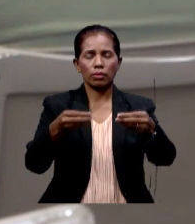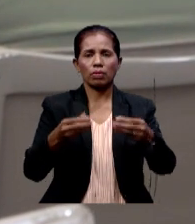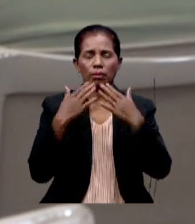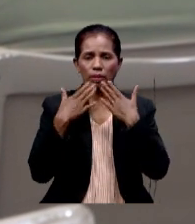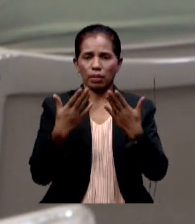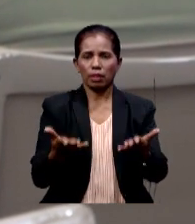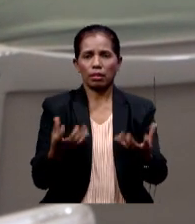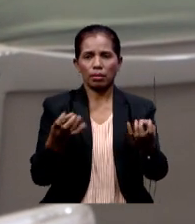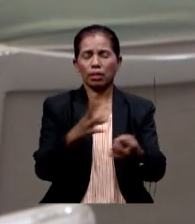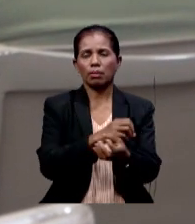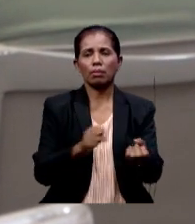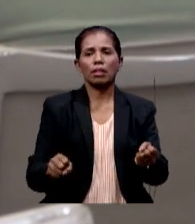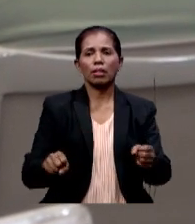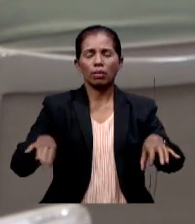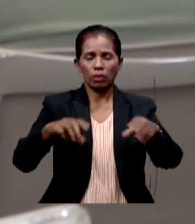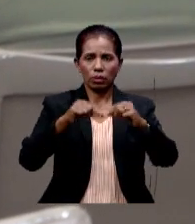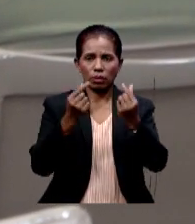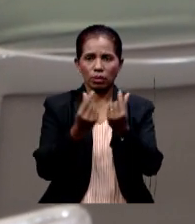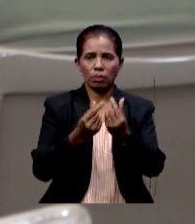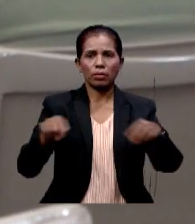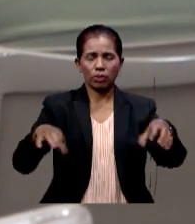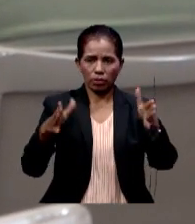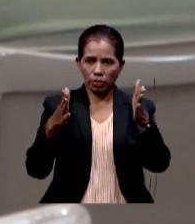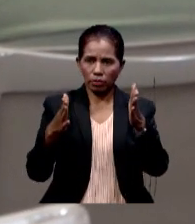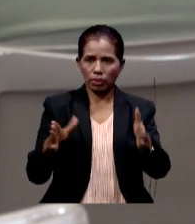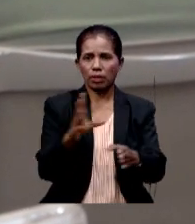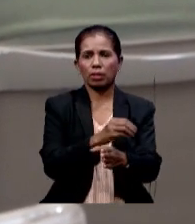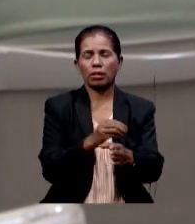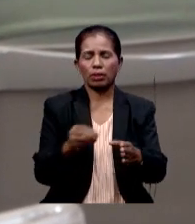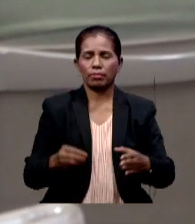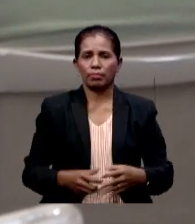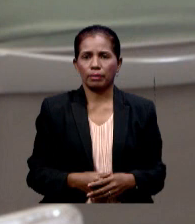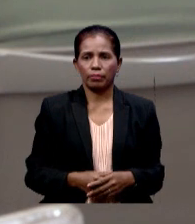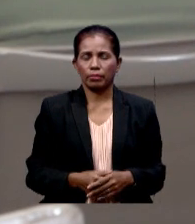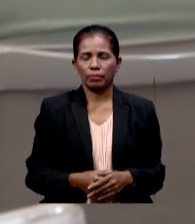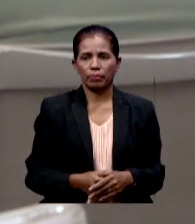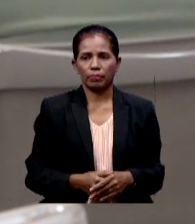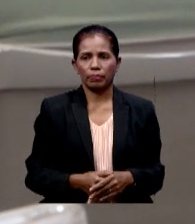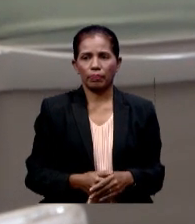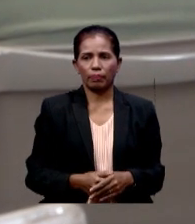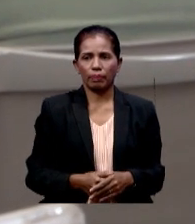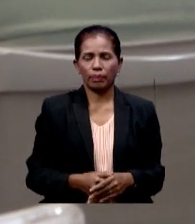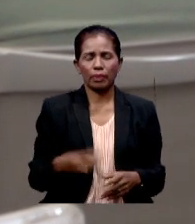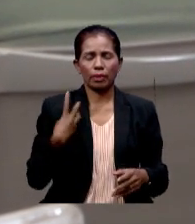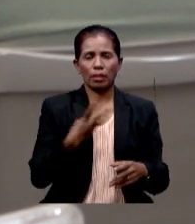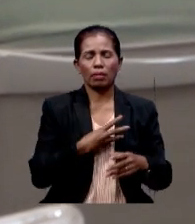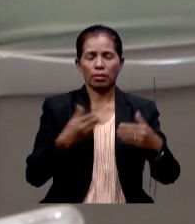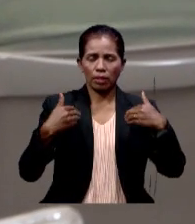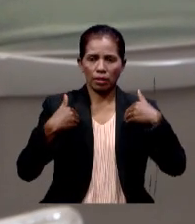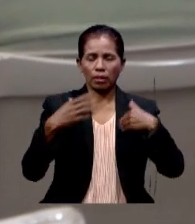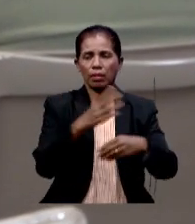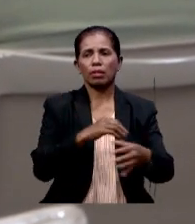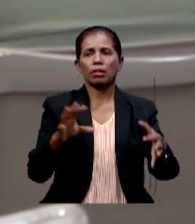relentlessly, reflecting its commitment in concrete action. The team has engaged with